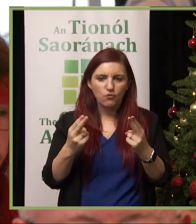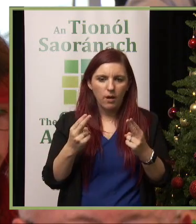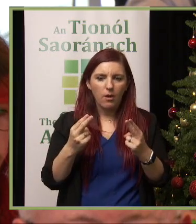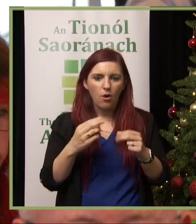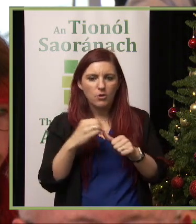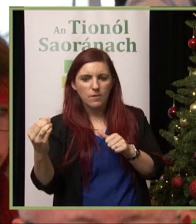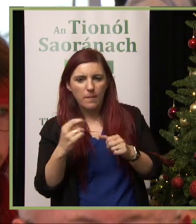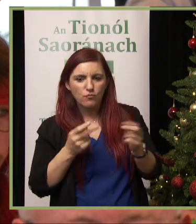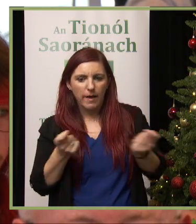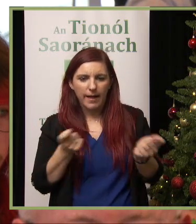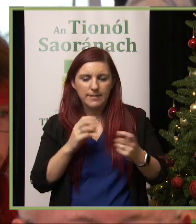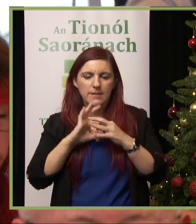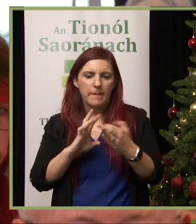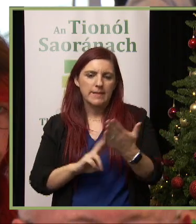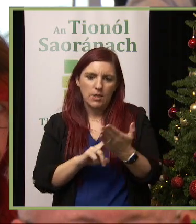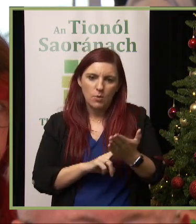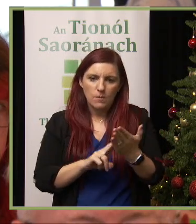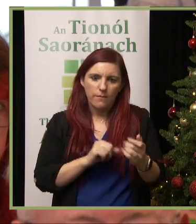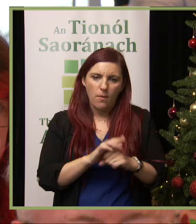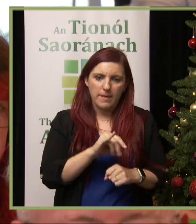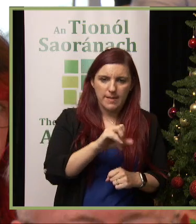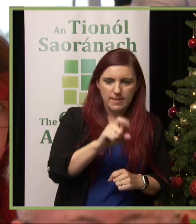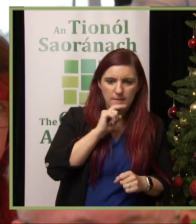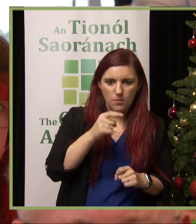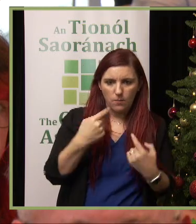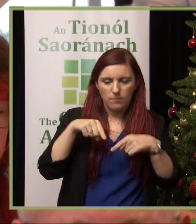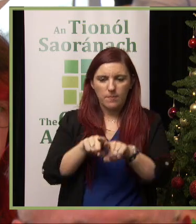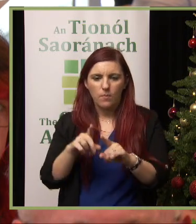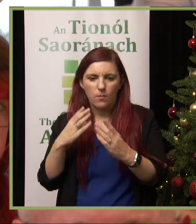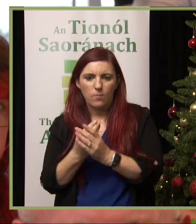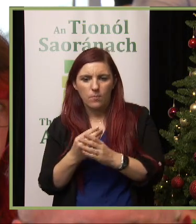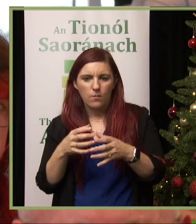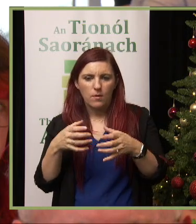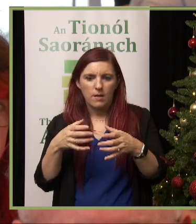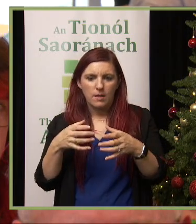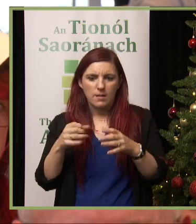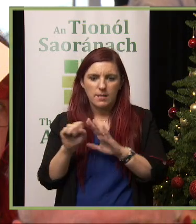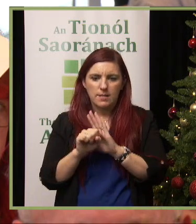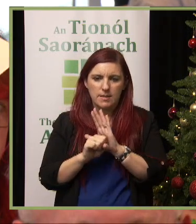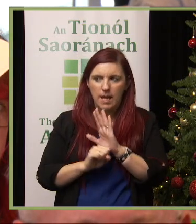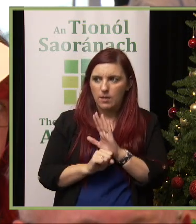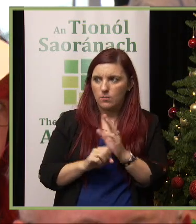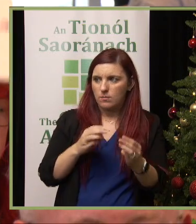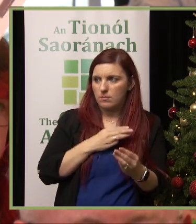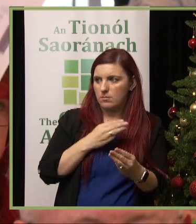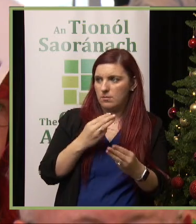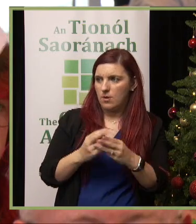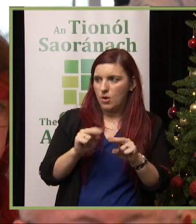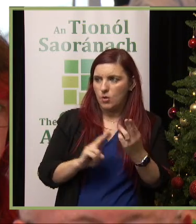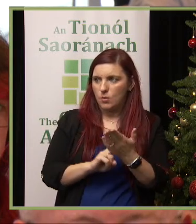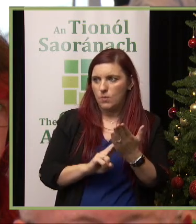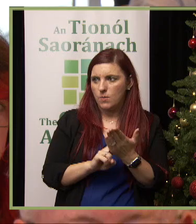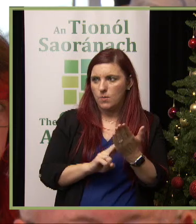regulating the domestic use of chemical pesticides. This should coincide with the approval of schemes for the safe disposal of unused hazardous materials as well